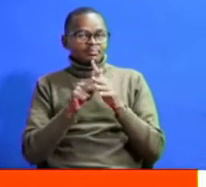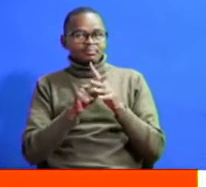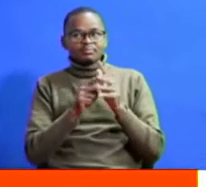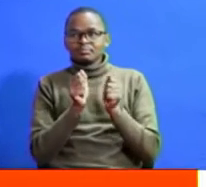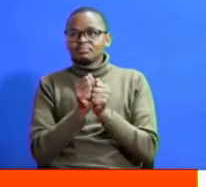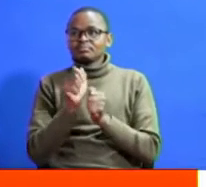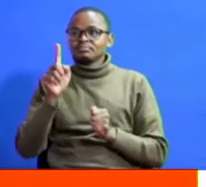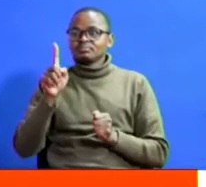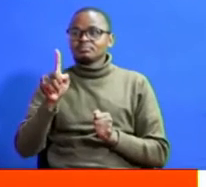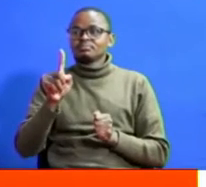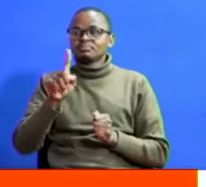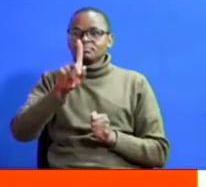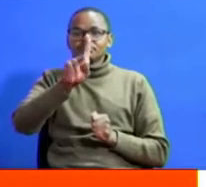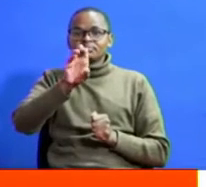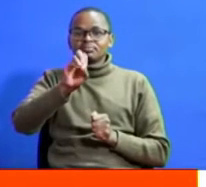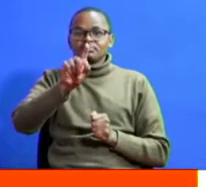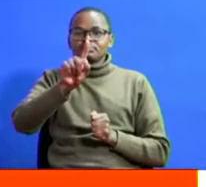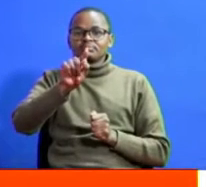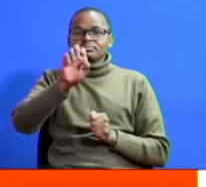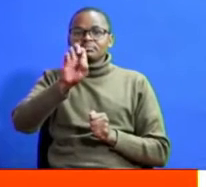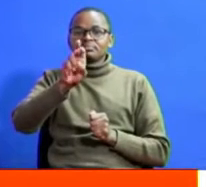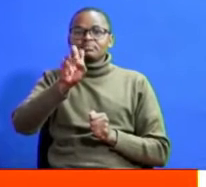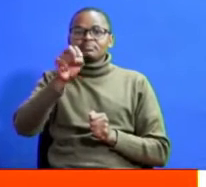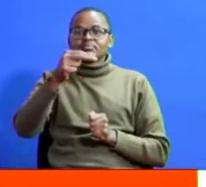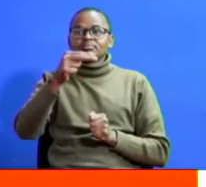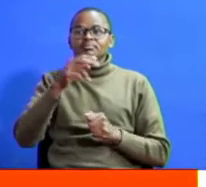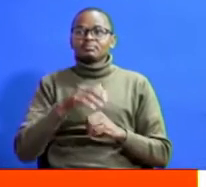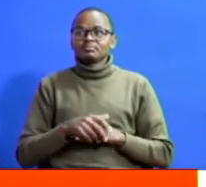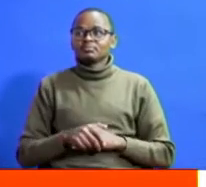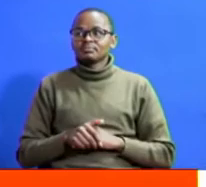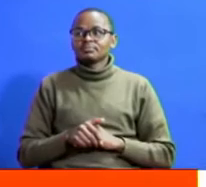probably Kotonde or Keter. Kotonde.